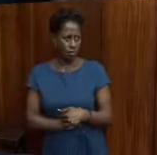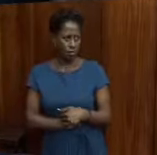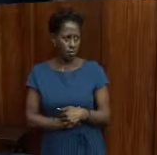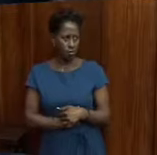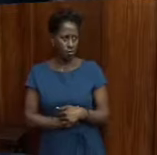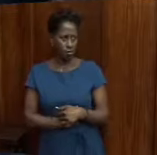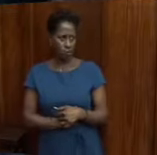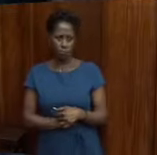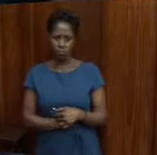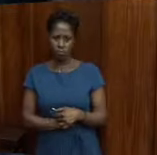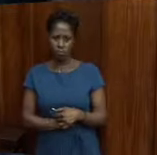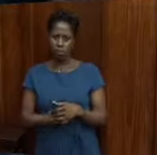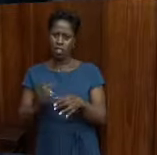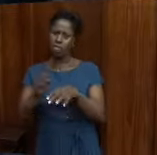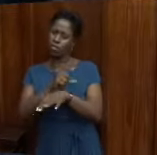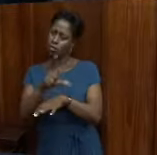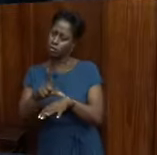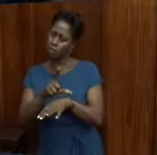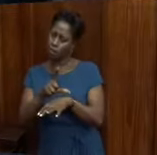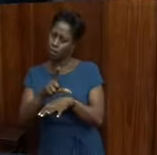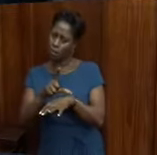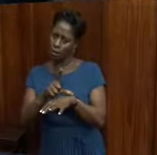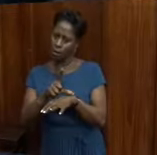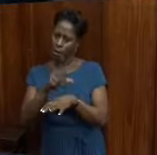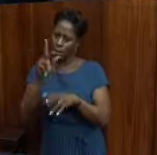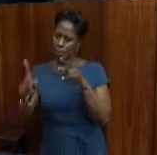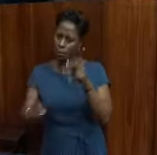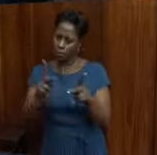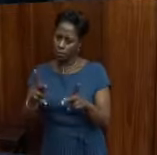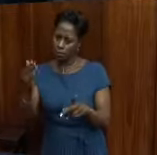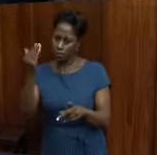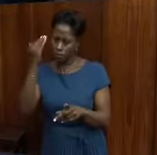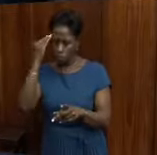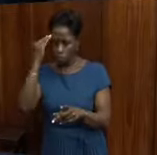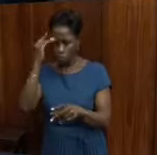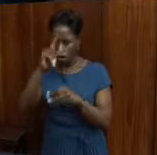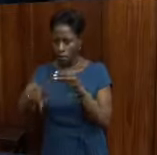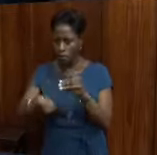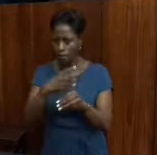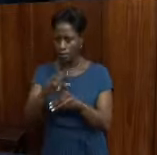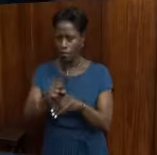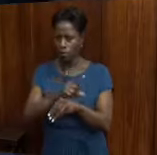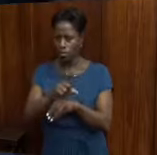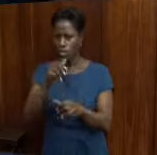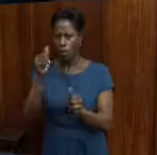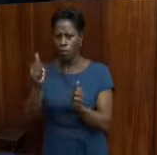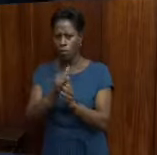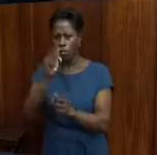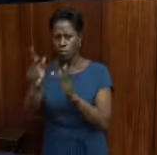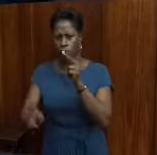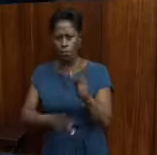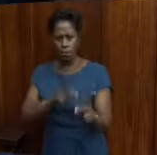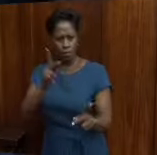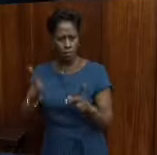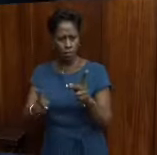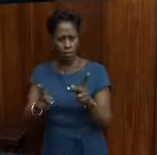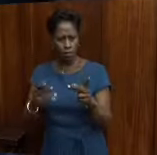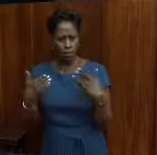arts, St. Lucia is viewed regionally and internationally as a country of citizens with a tradition of